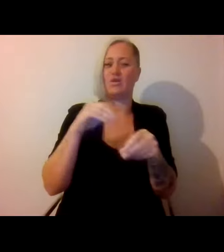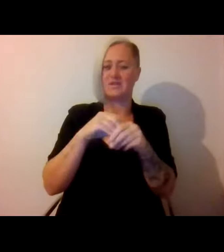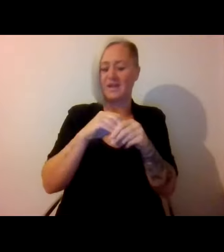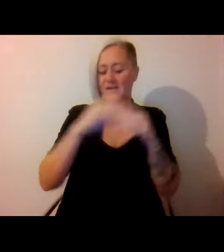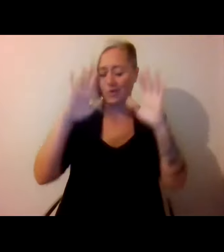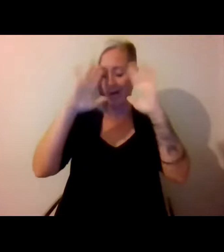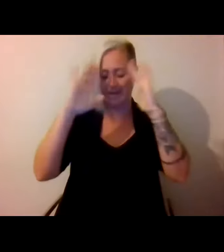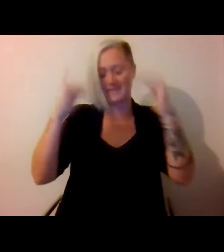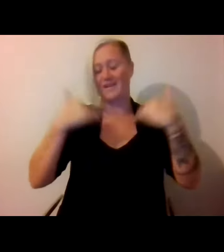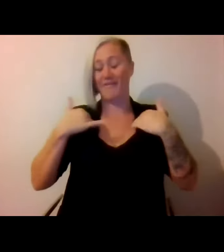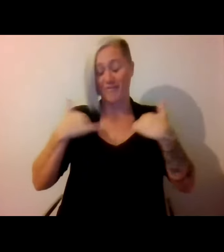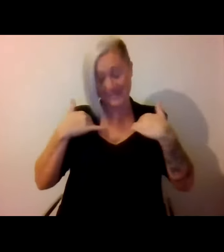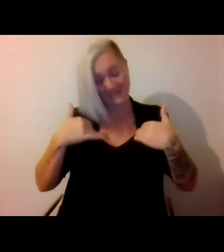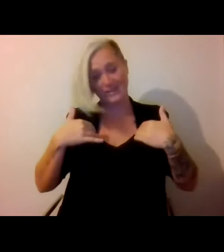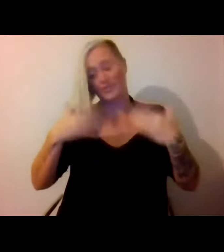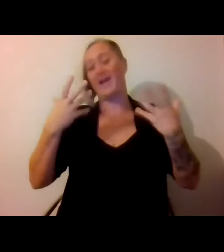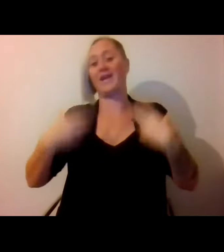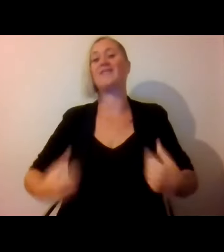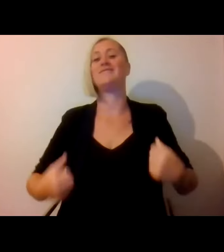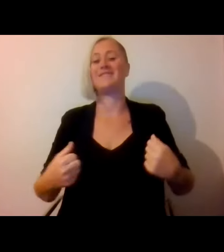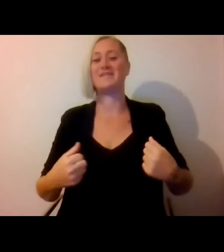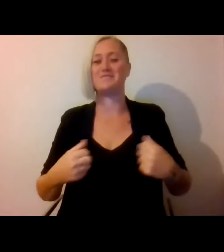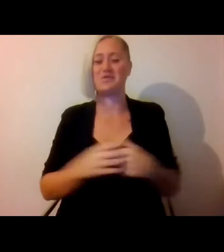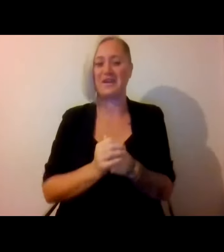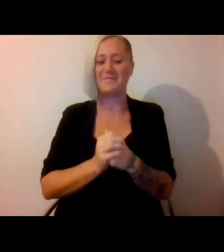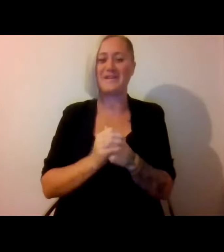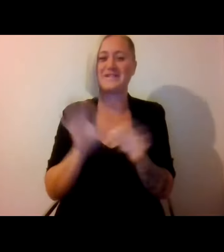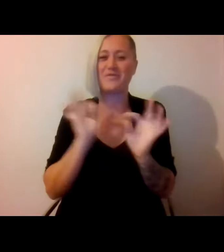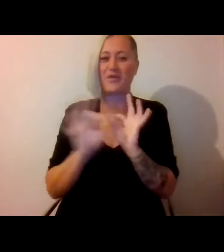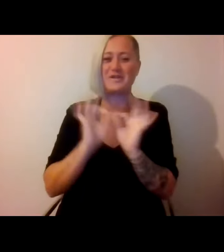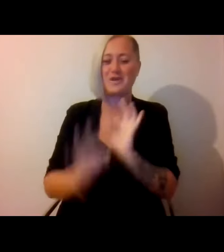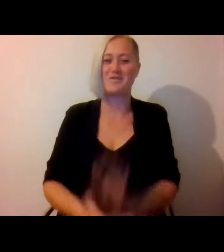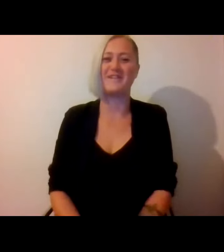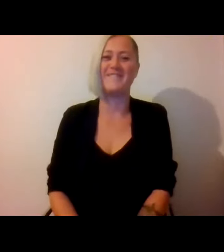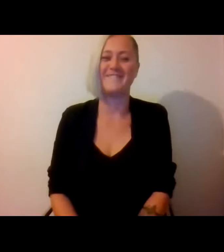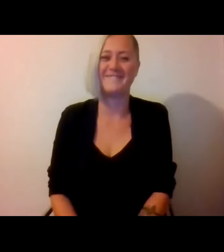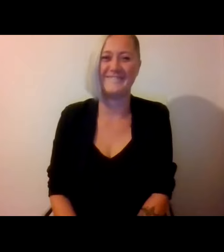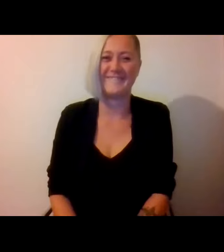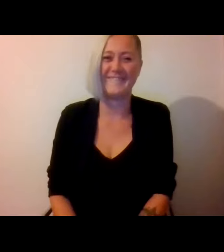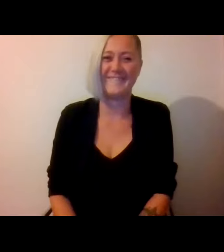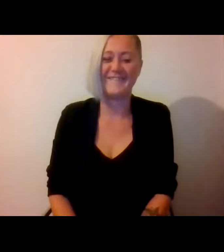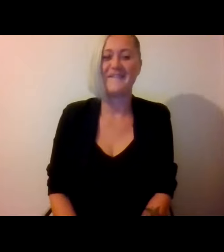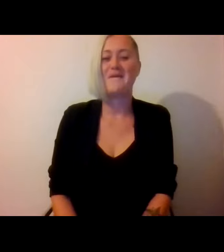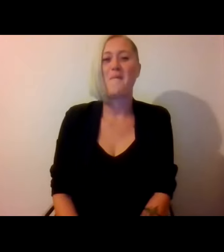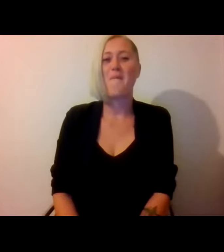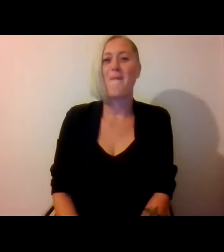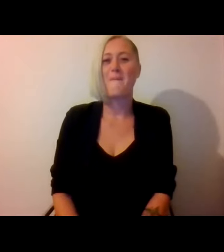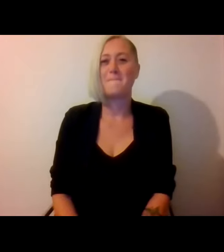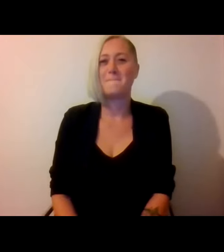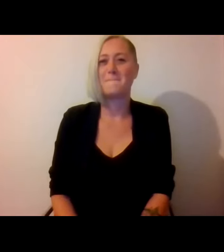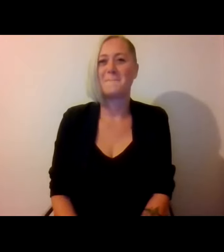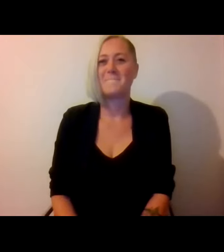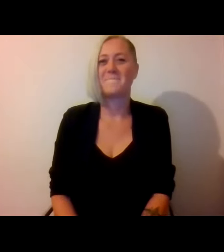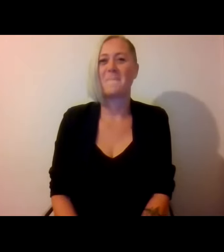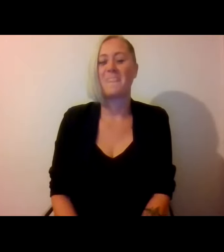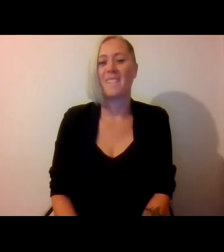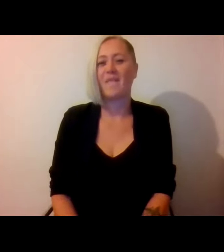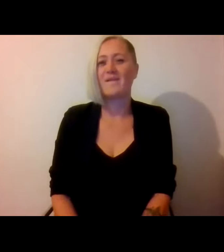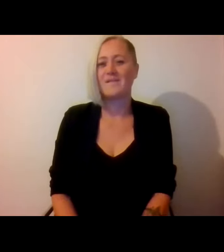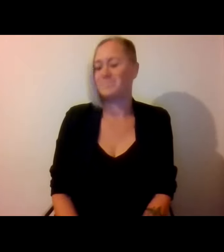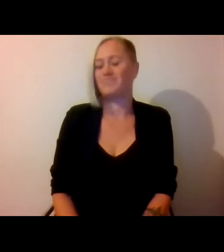of this content, is quite mentally and physically draining, as I'm sure you can imagine, for an interpreter. Oh, yeah, of course. I